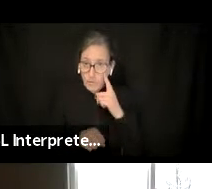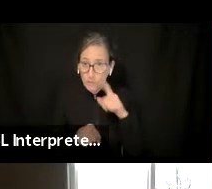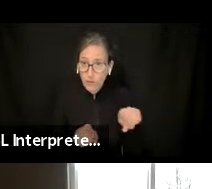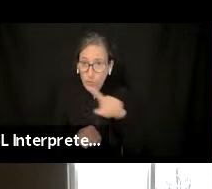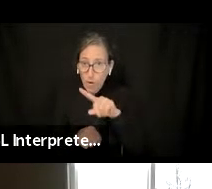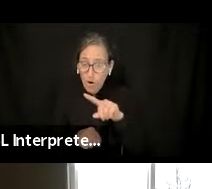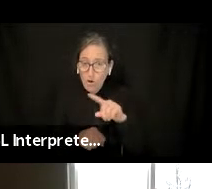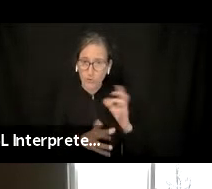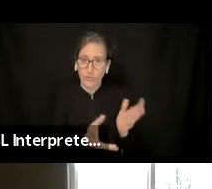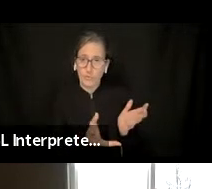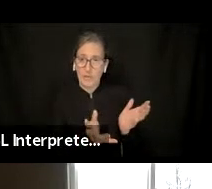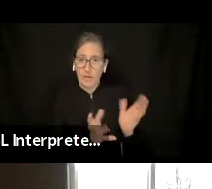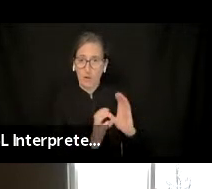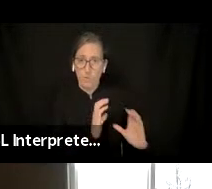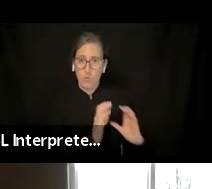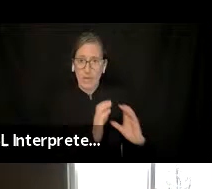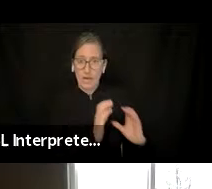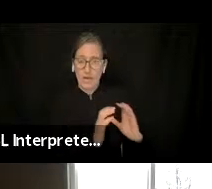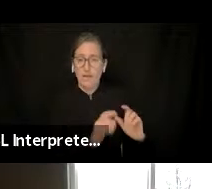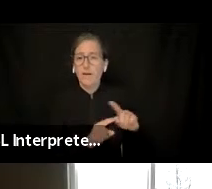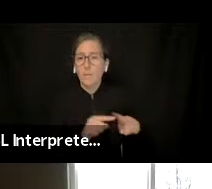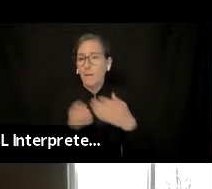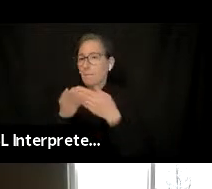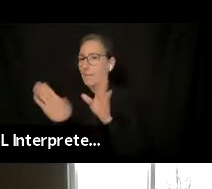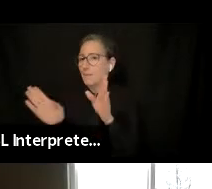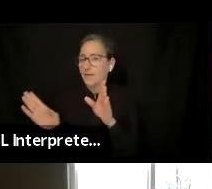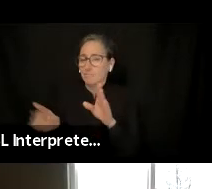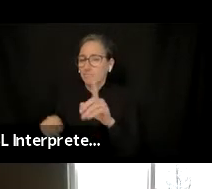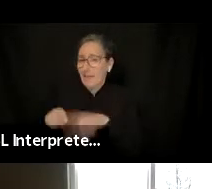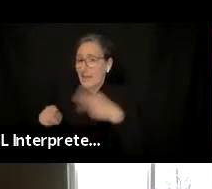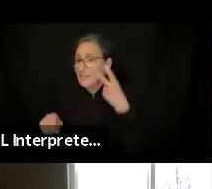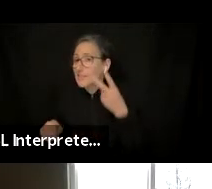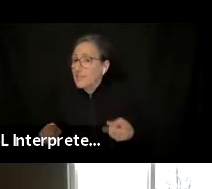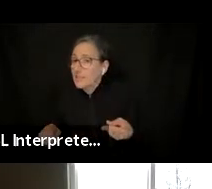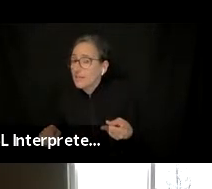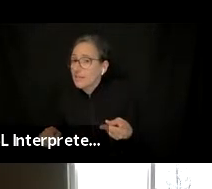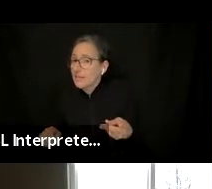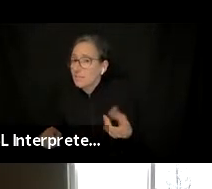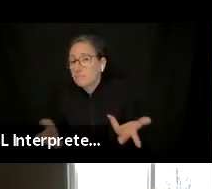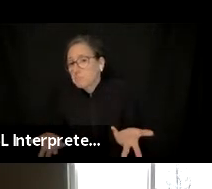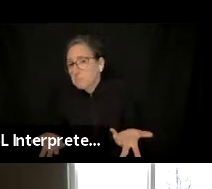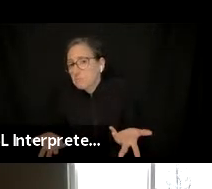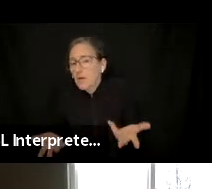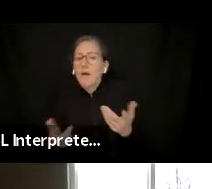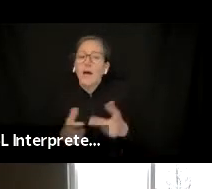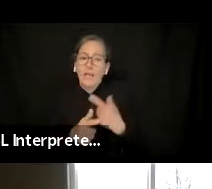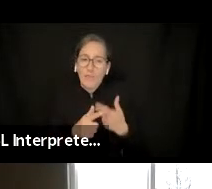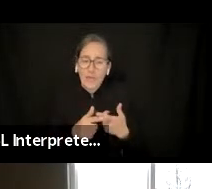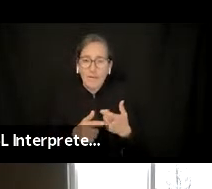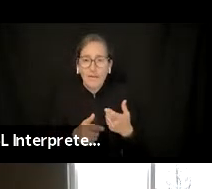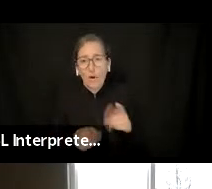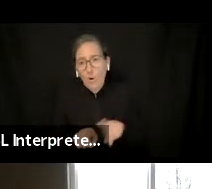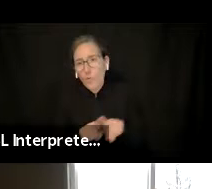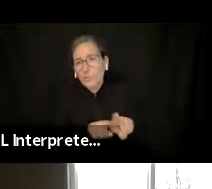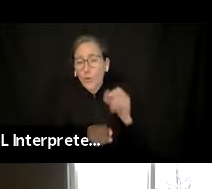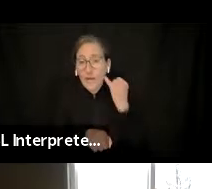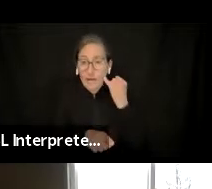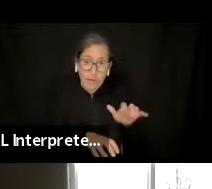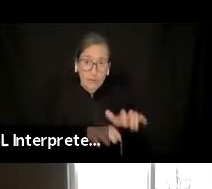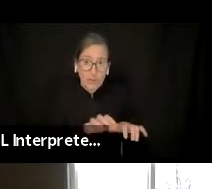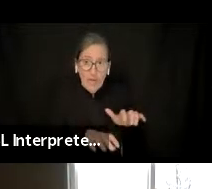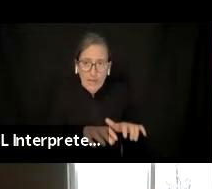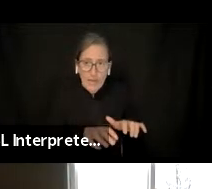public to see? The next, I think, is then it creates public records we have to retain, but the rest is